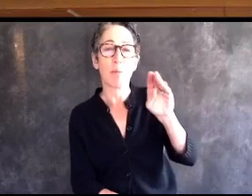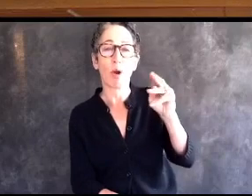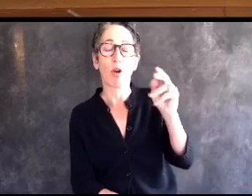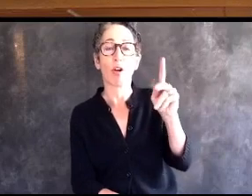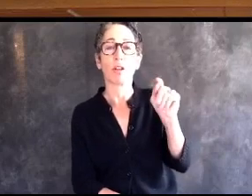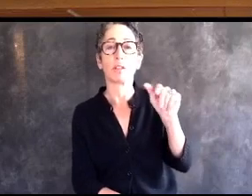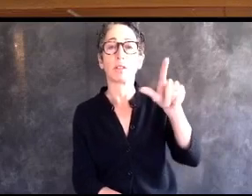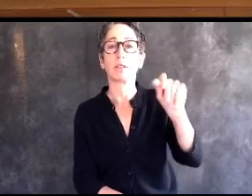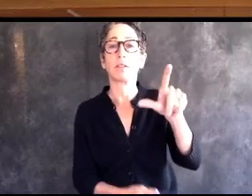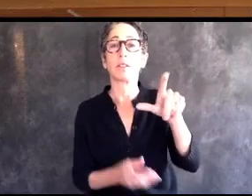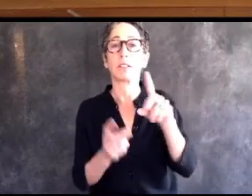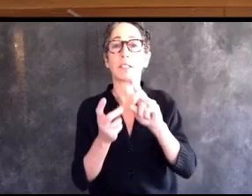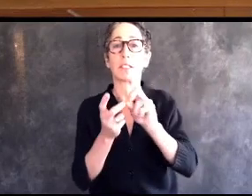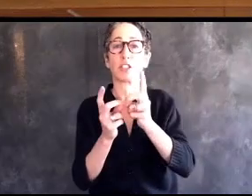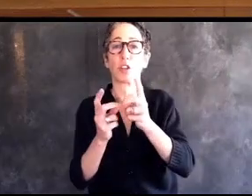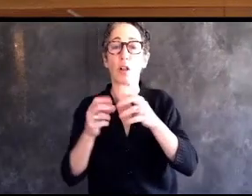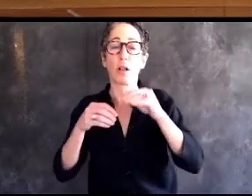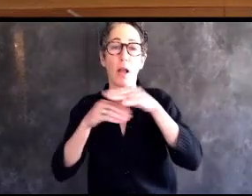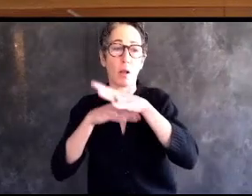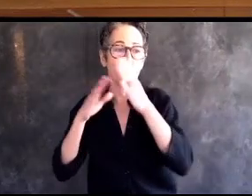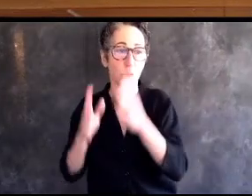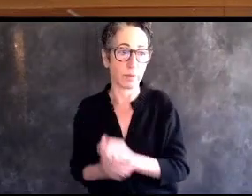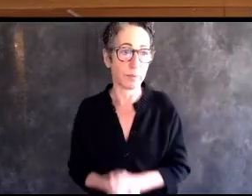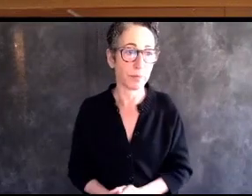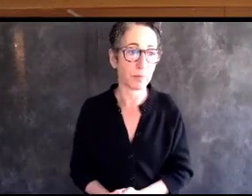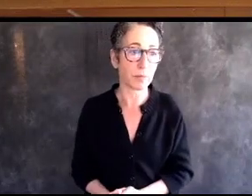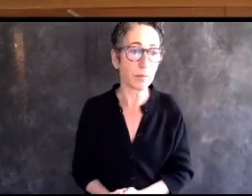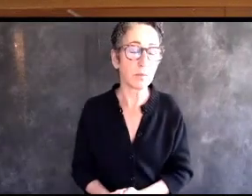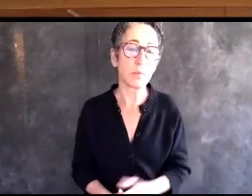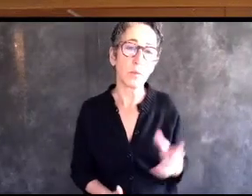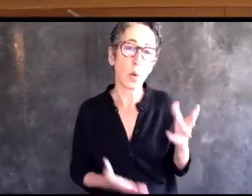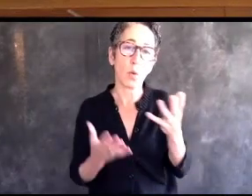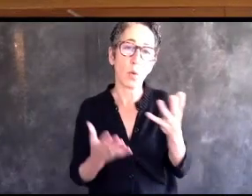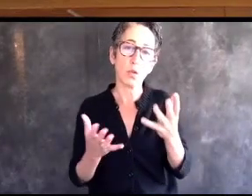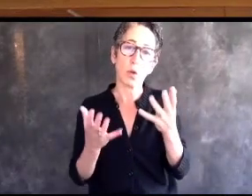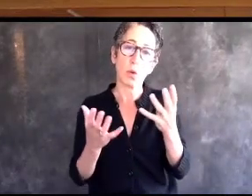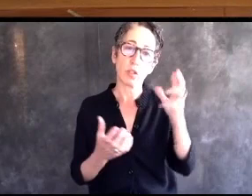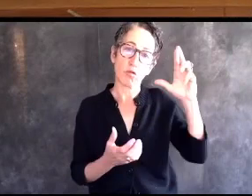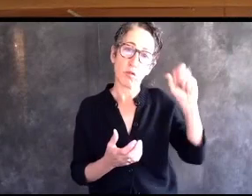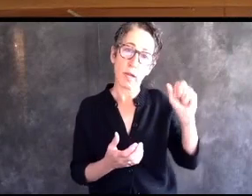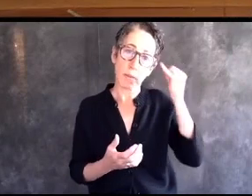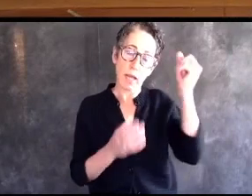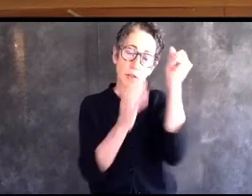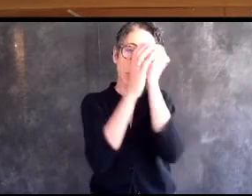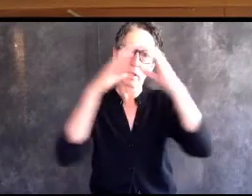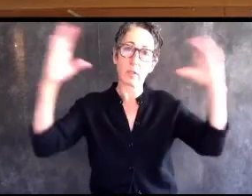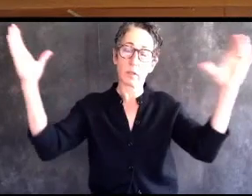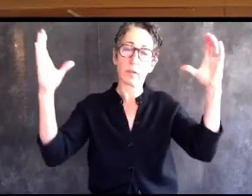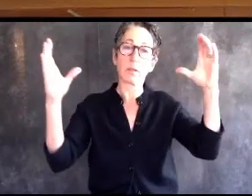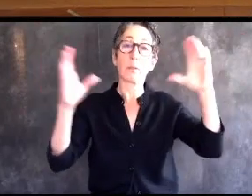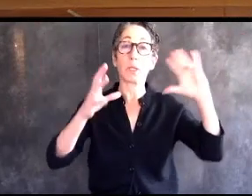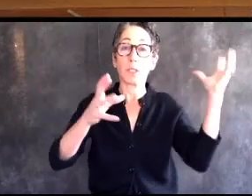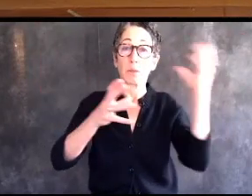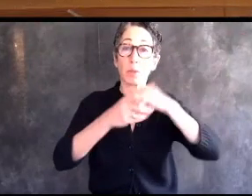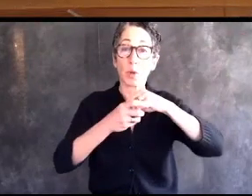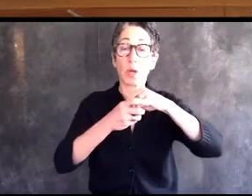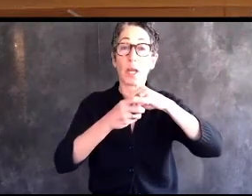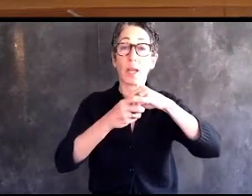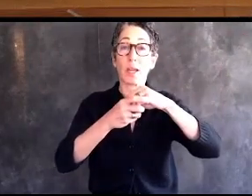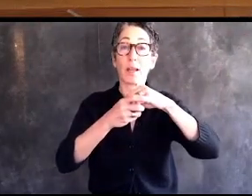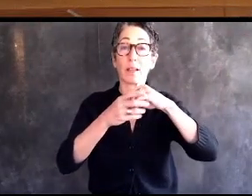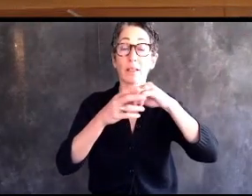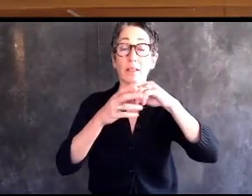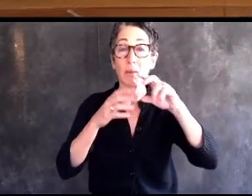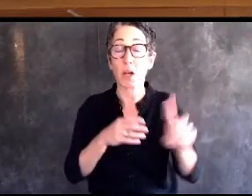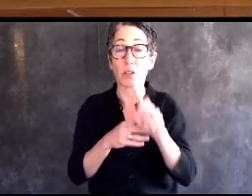on using AI to reimagine participatory democracy and strengthen governance, and she has spent her career